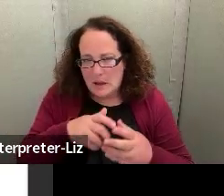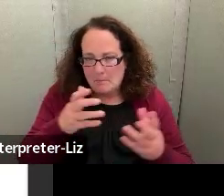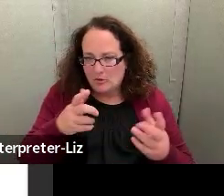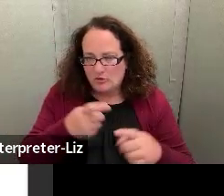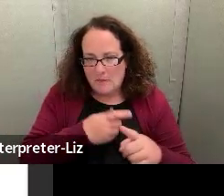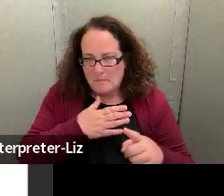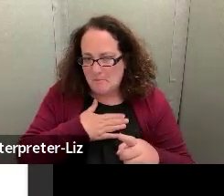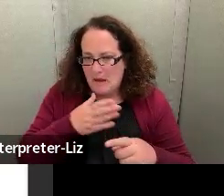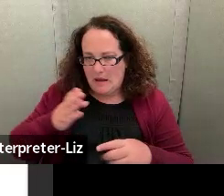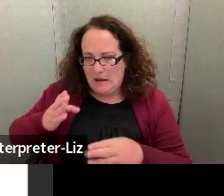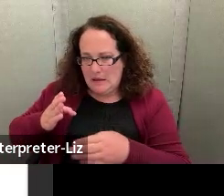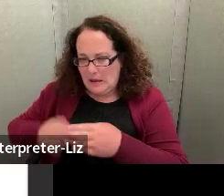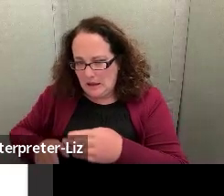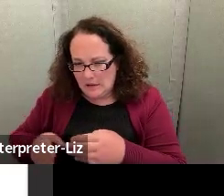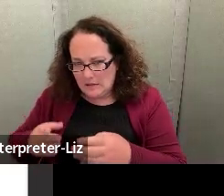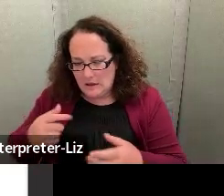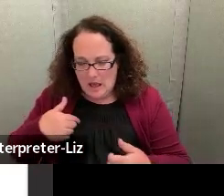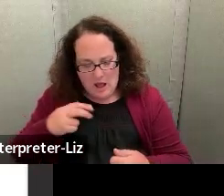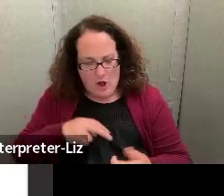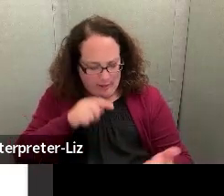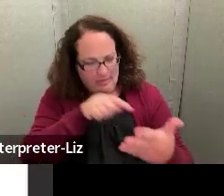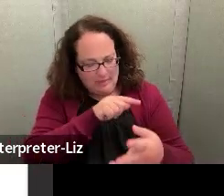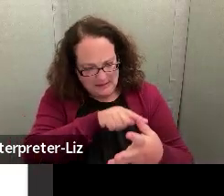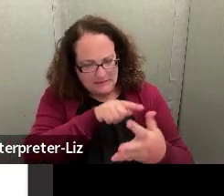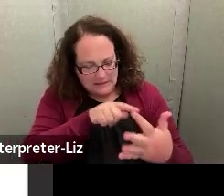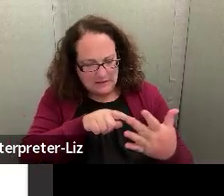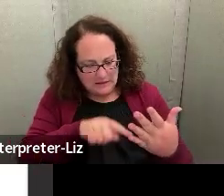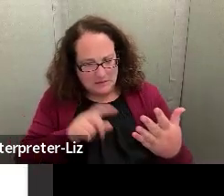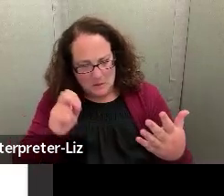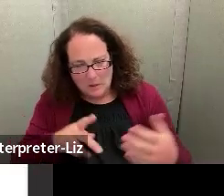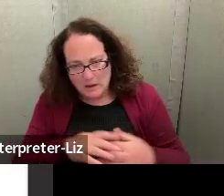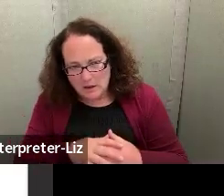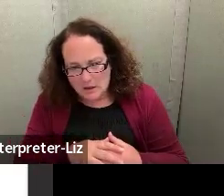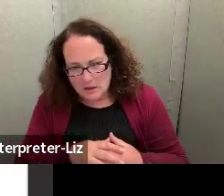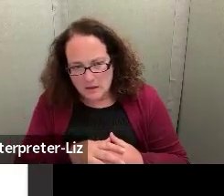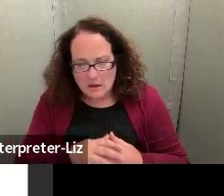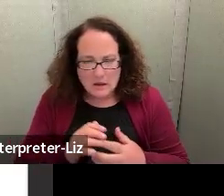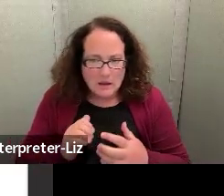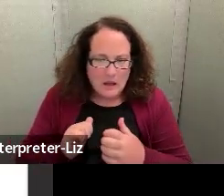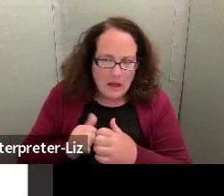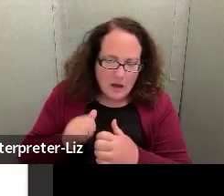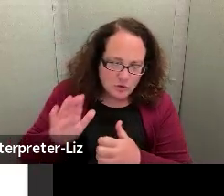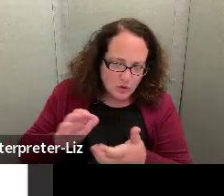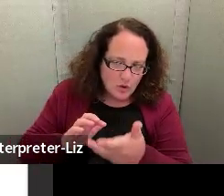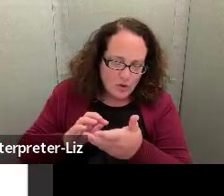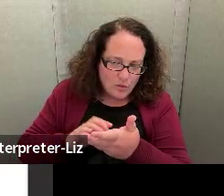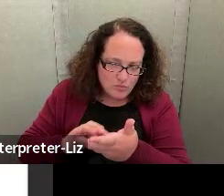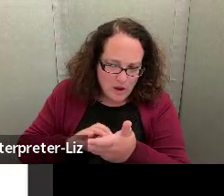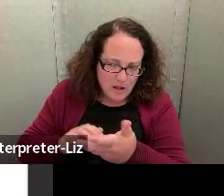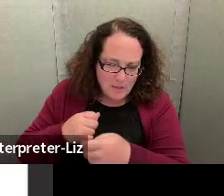all. I was like, I think this, and he's like, okay. And how is your Braille reading going, Mona? Oh my God, so much